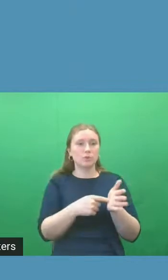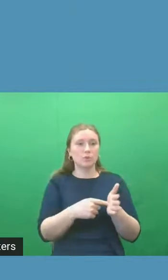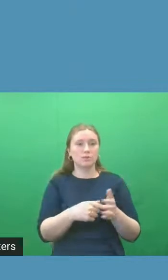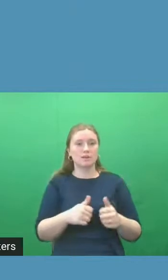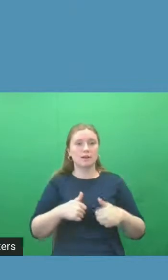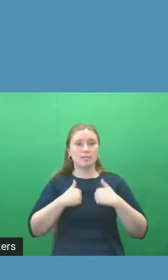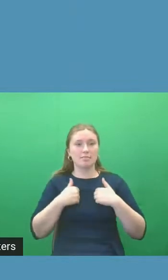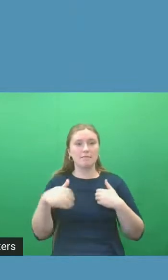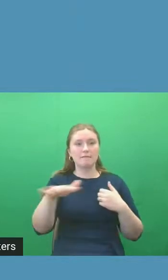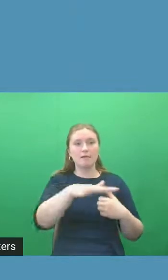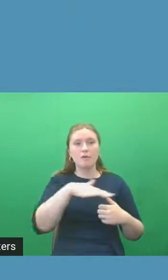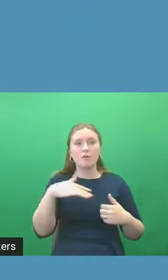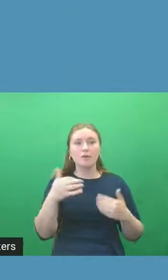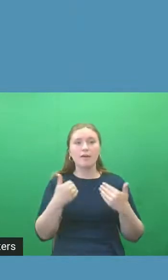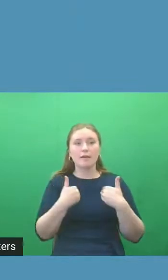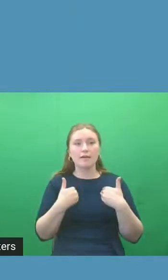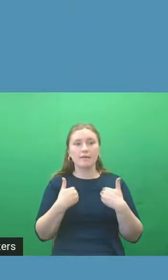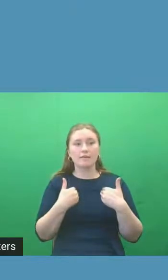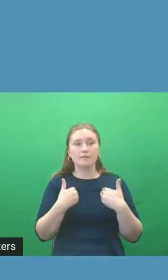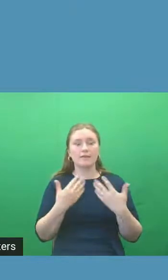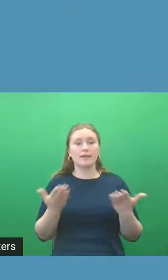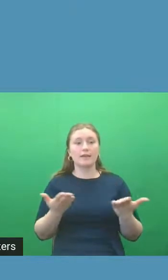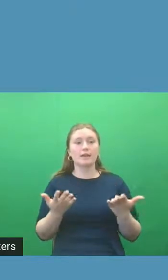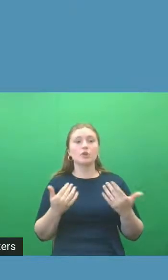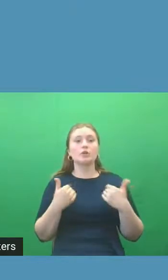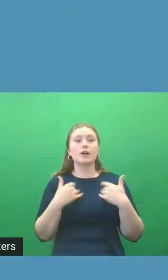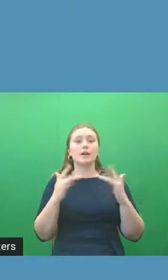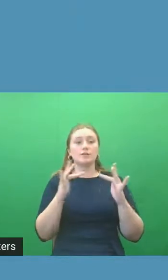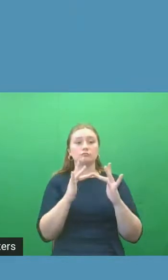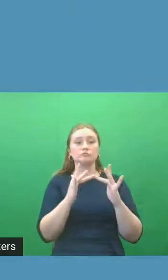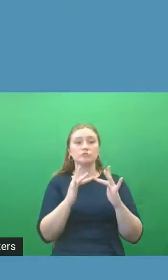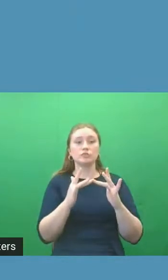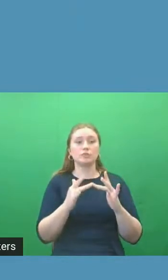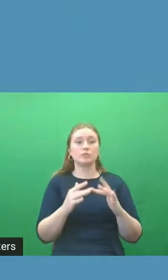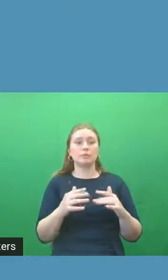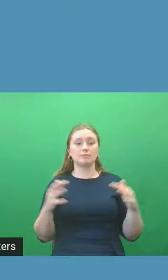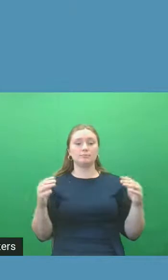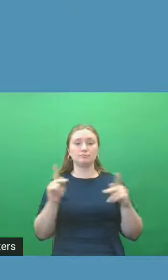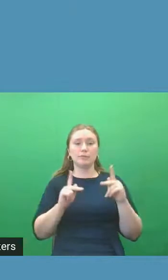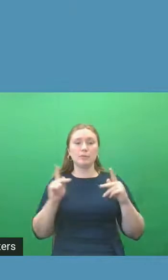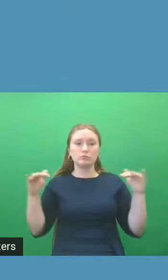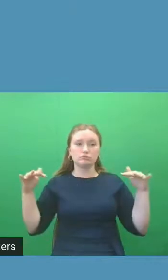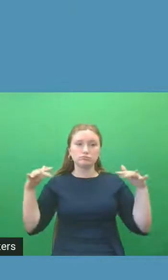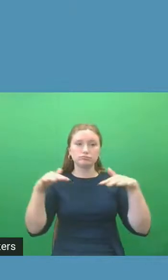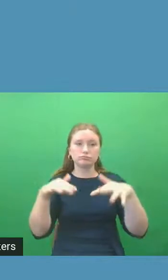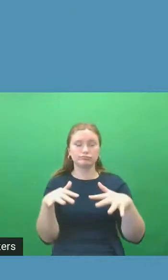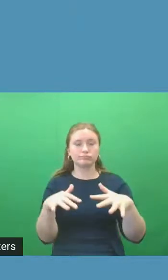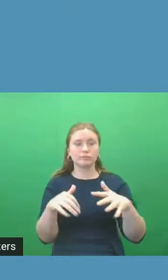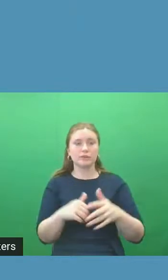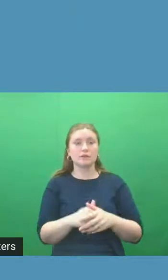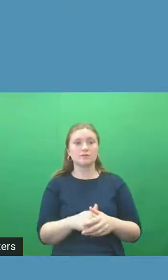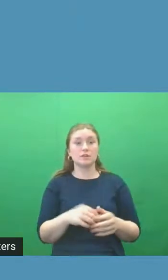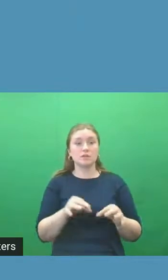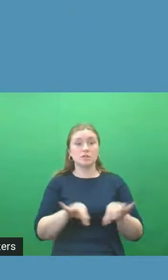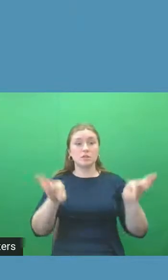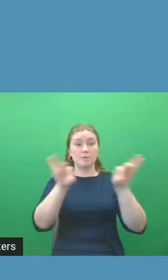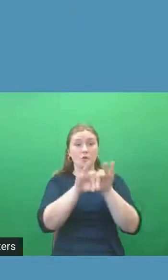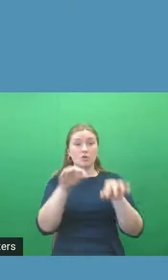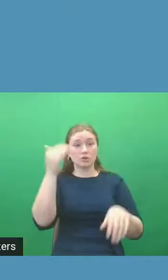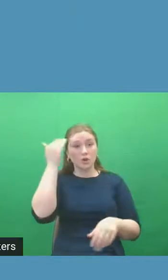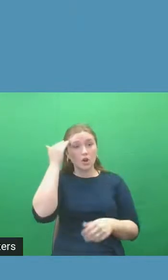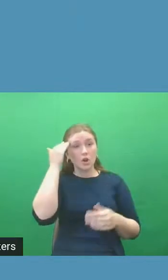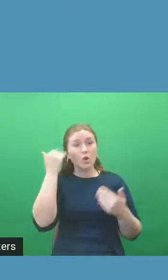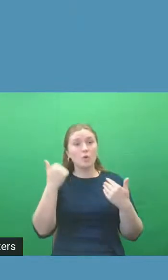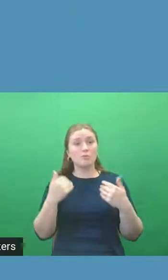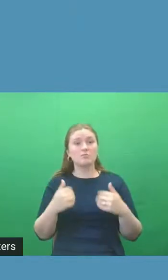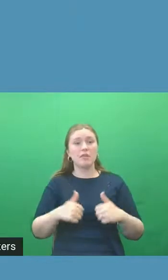virtual meetings, when digital spaces may substitute our physical sense of place, it's important to reflect on the land we each occupy